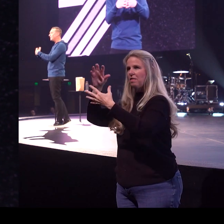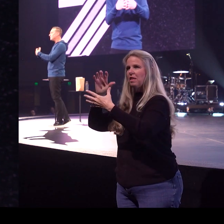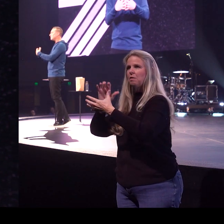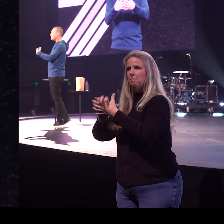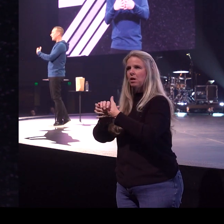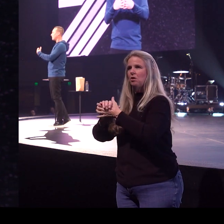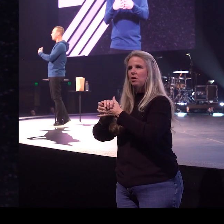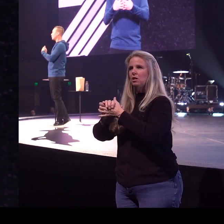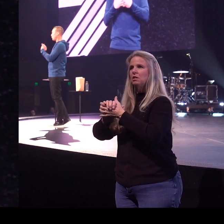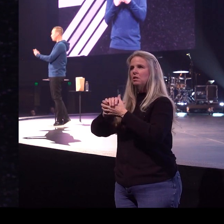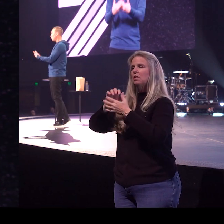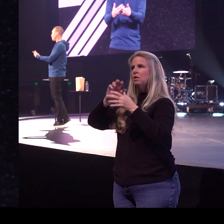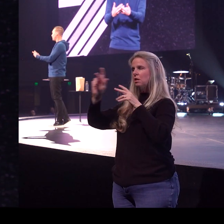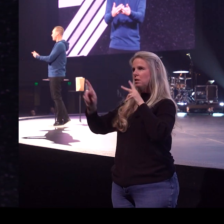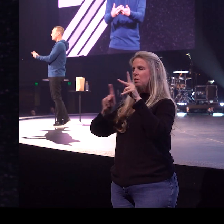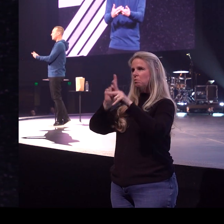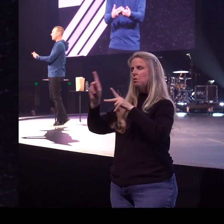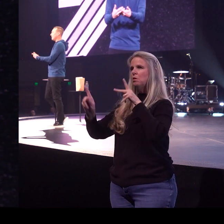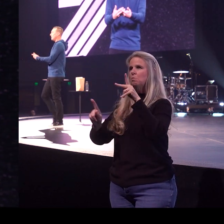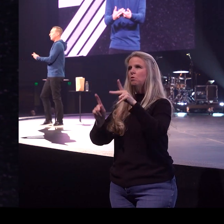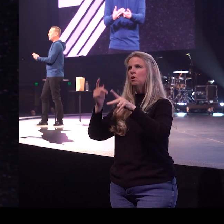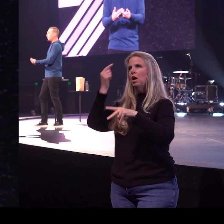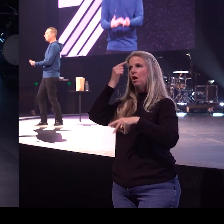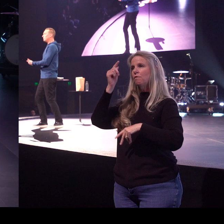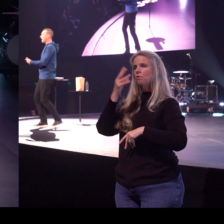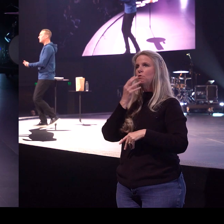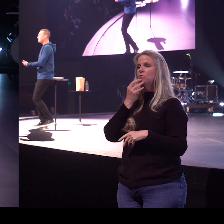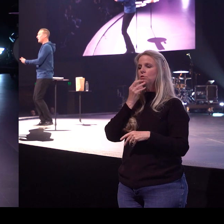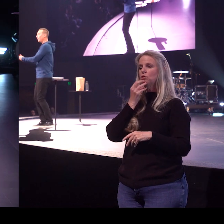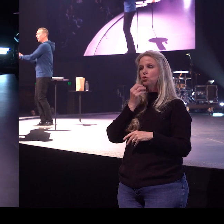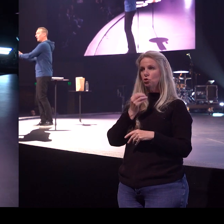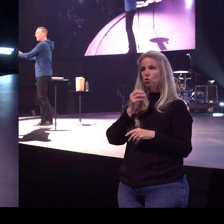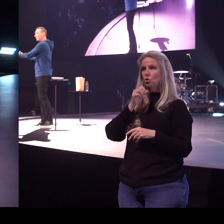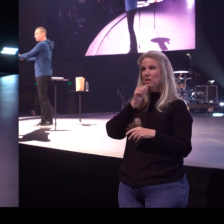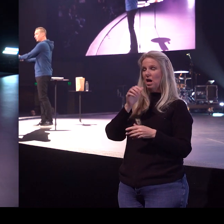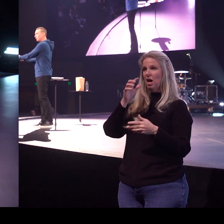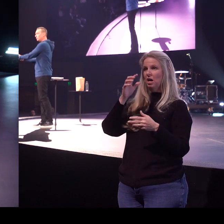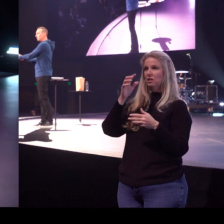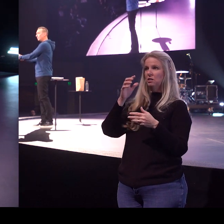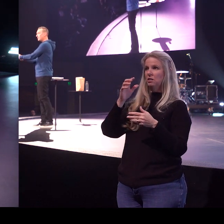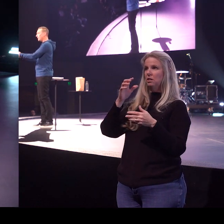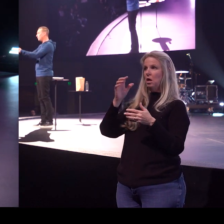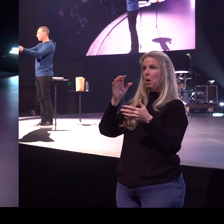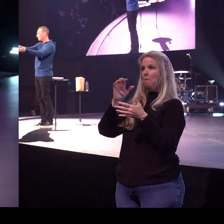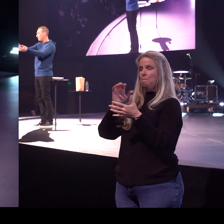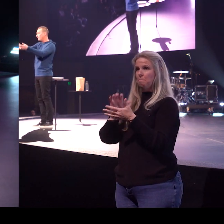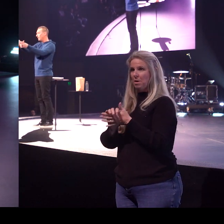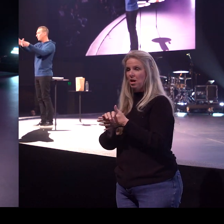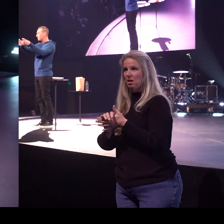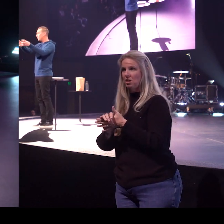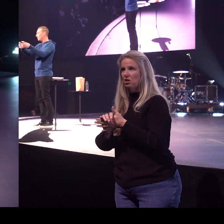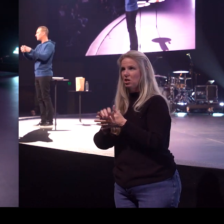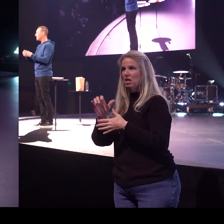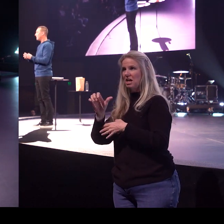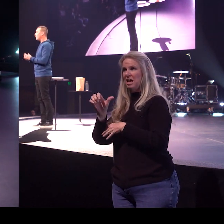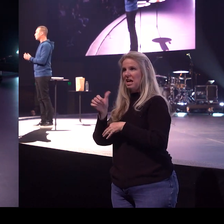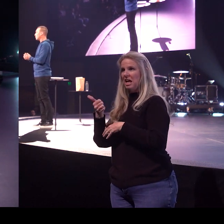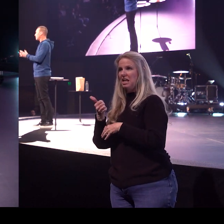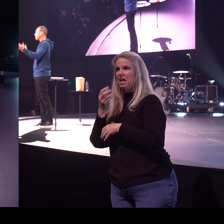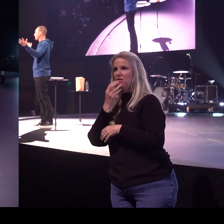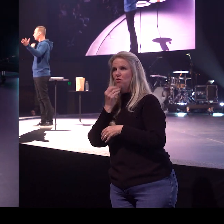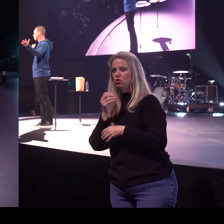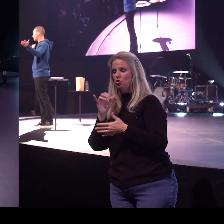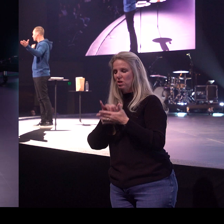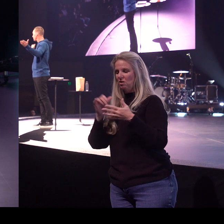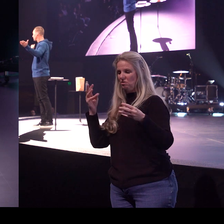that day. And for a Jew, you just have to understand, for a Jew not to marry another Jew, but to intermingle with someone else, that was